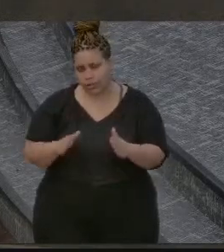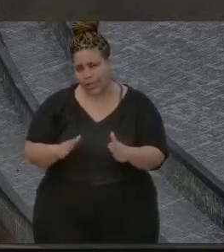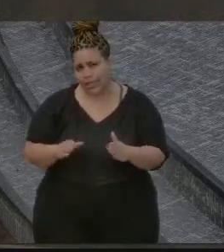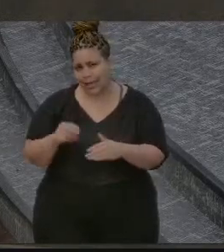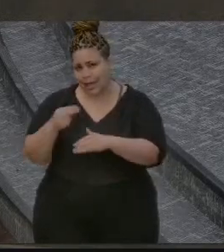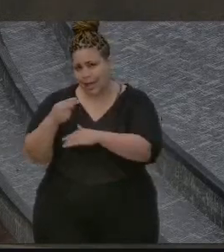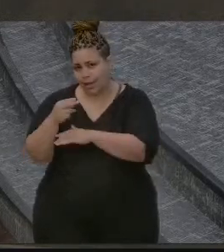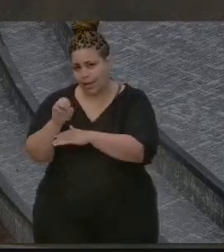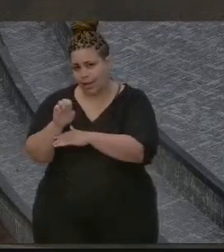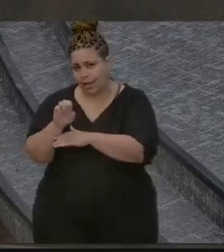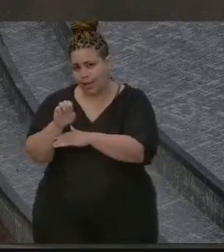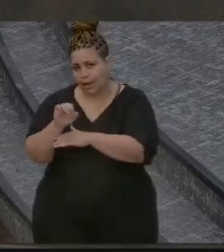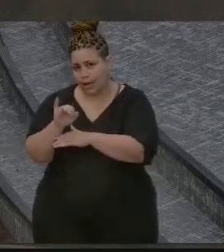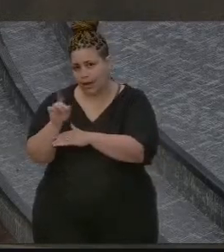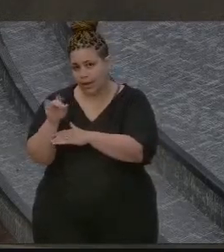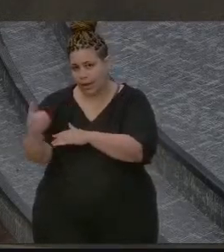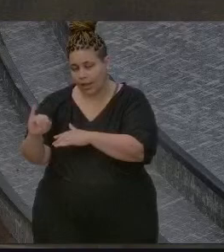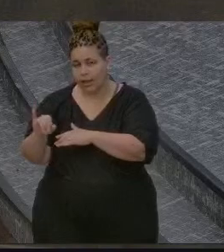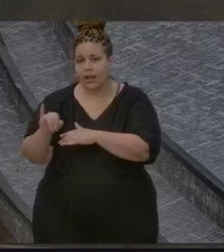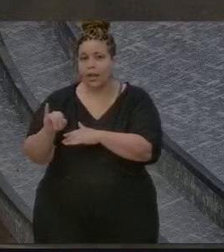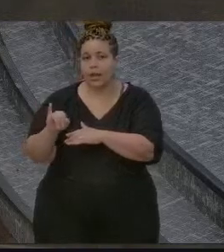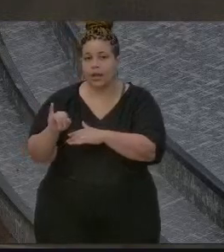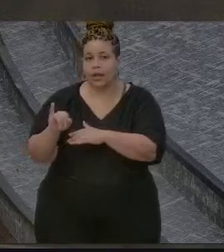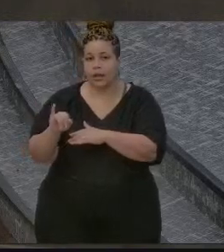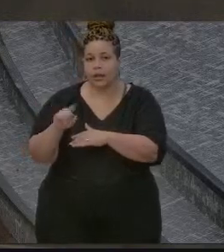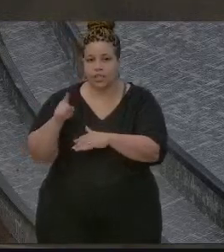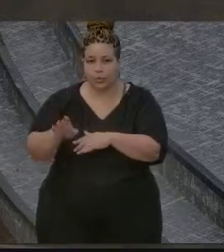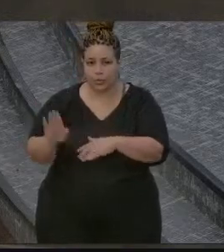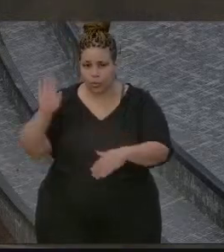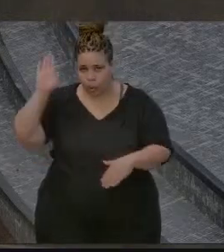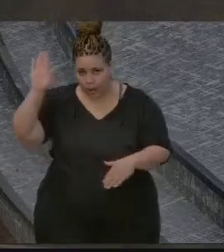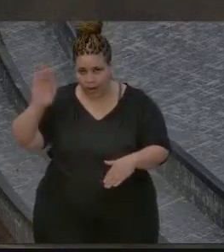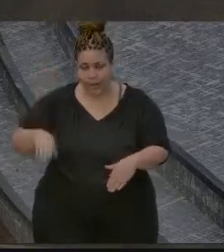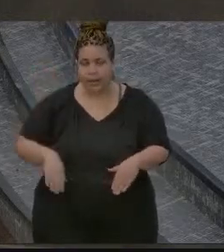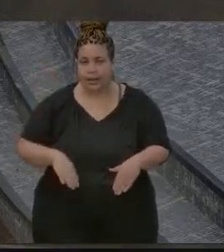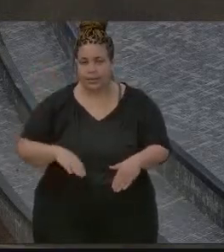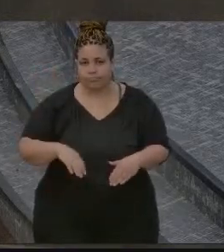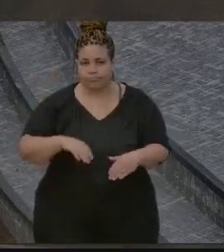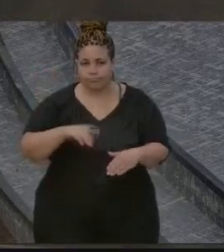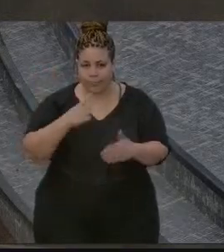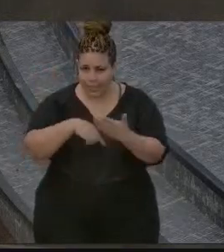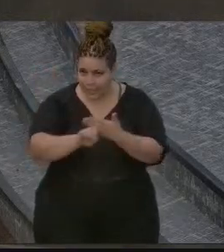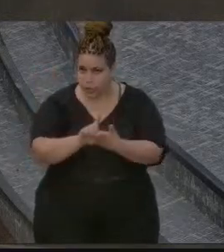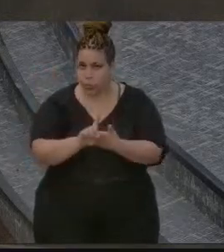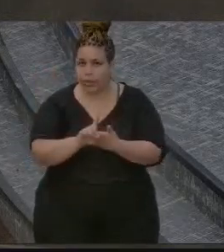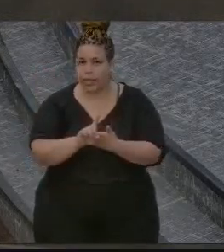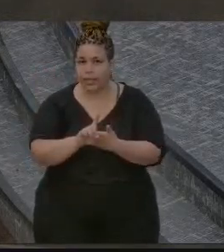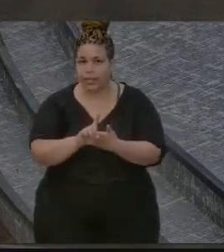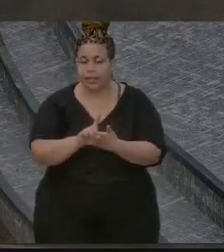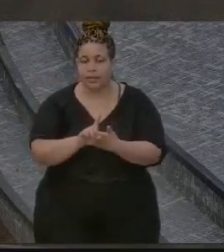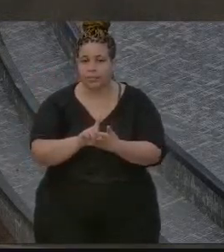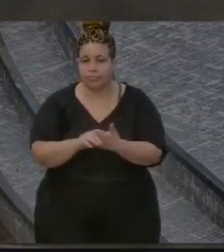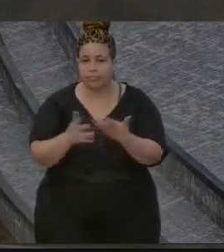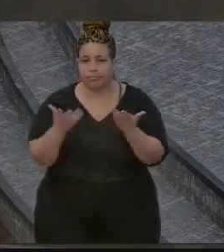week. And so they will, after that swearing in,